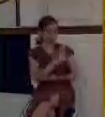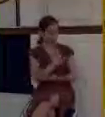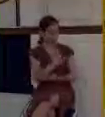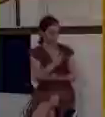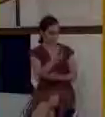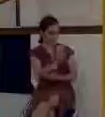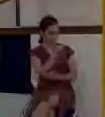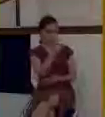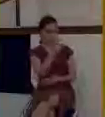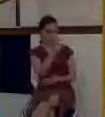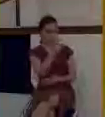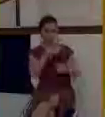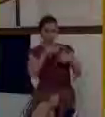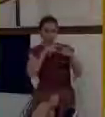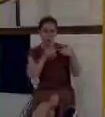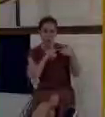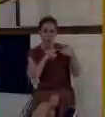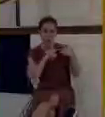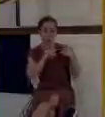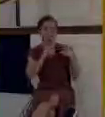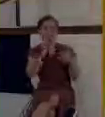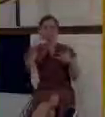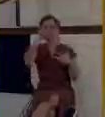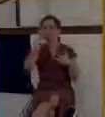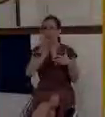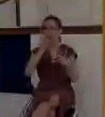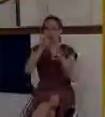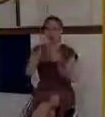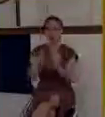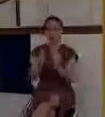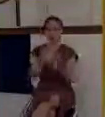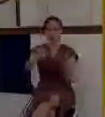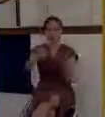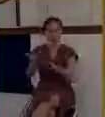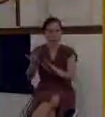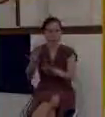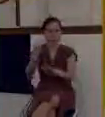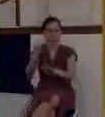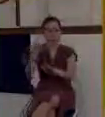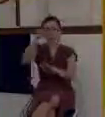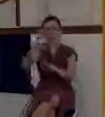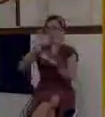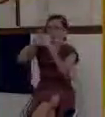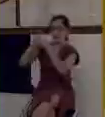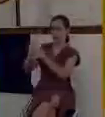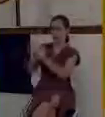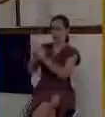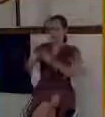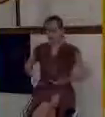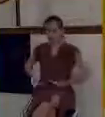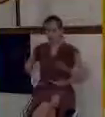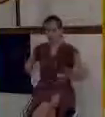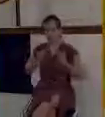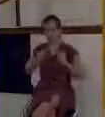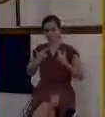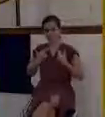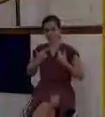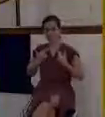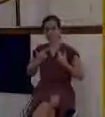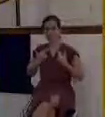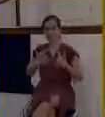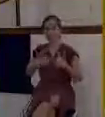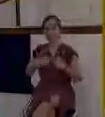God of the living. Ye therefore do greatly err." I want you to see how Jesus thought about the